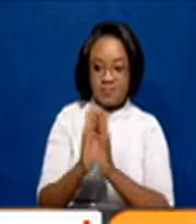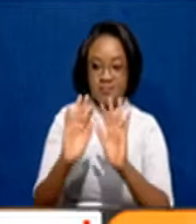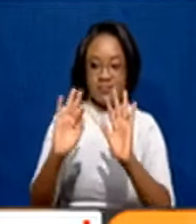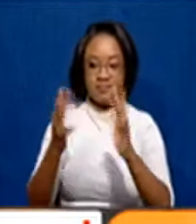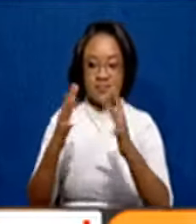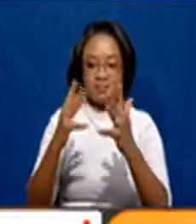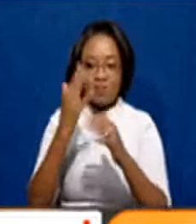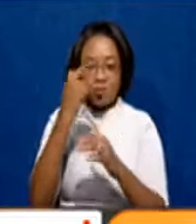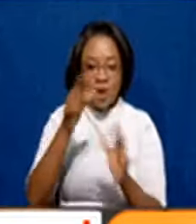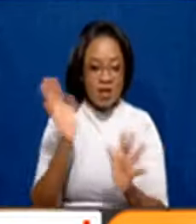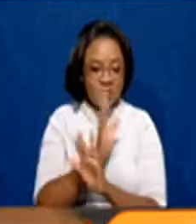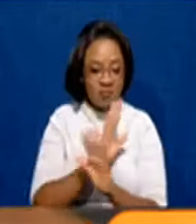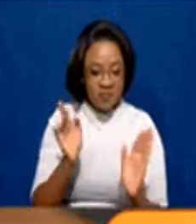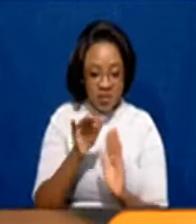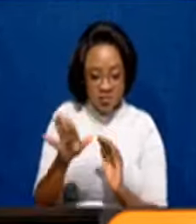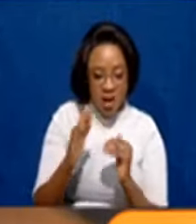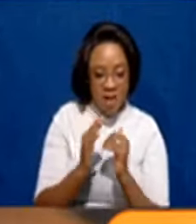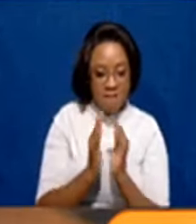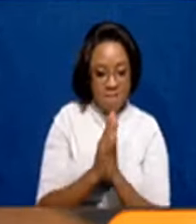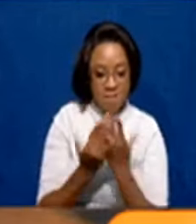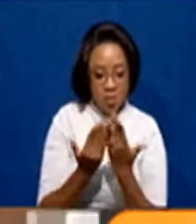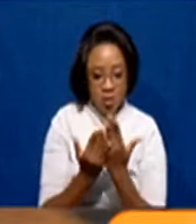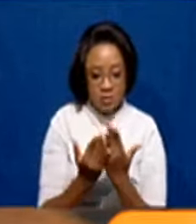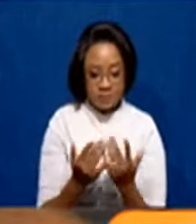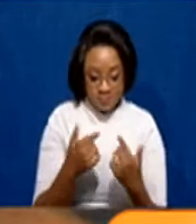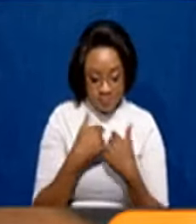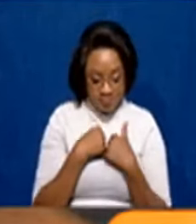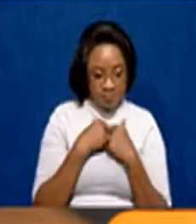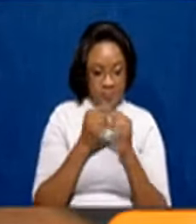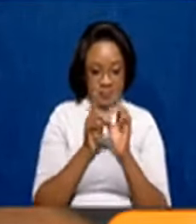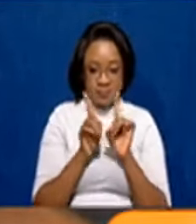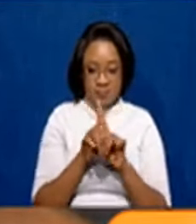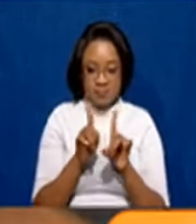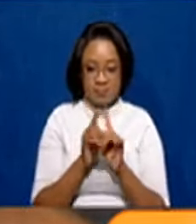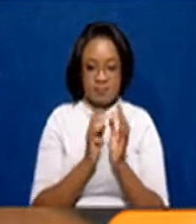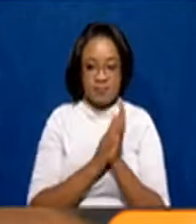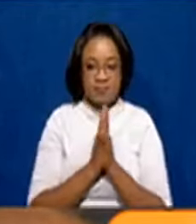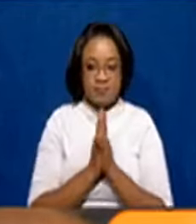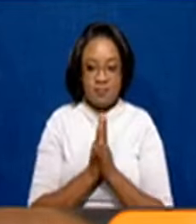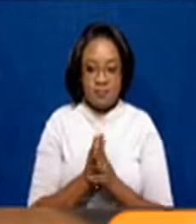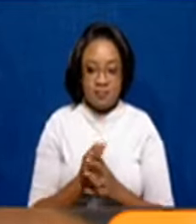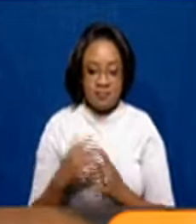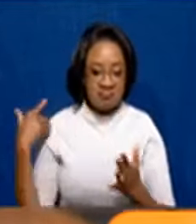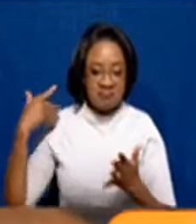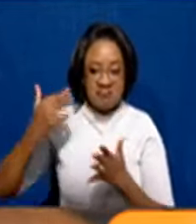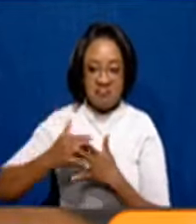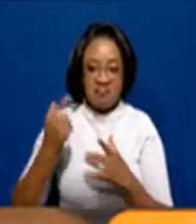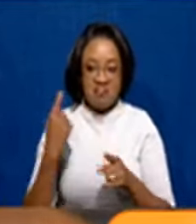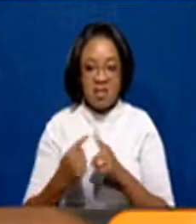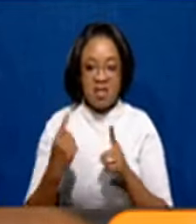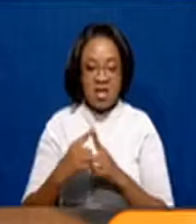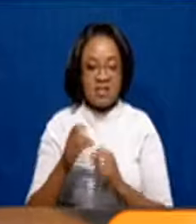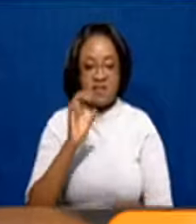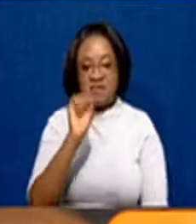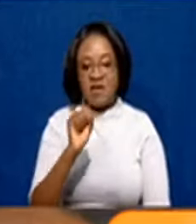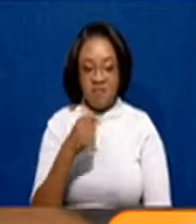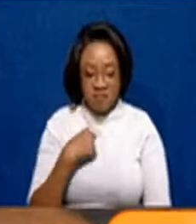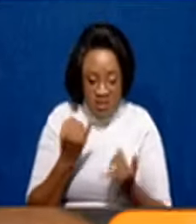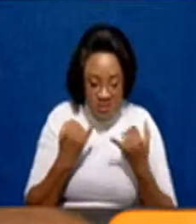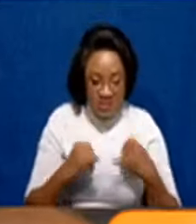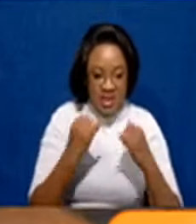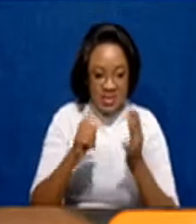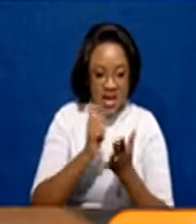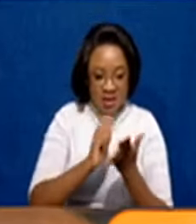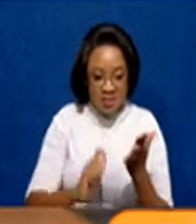for finishing the book. I myself have been writing one for the last 5 years, and I haven't even done